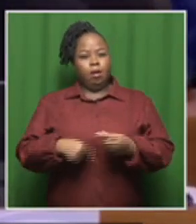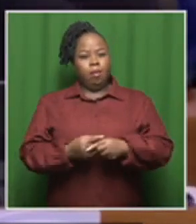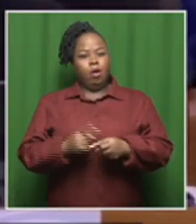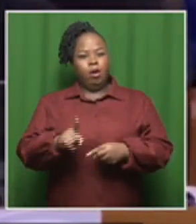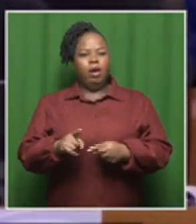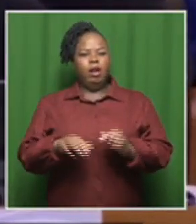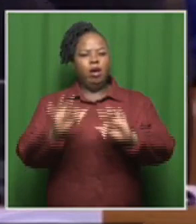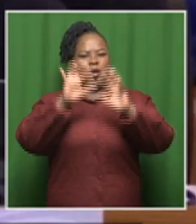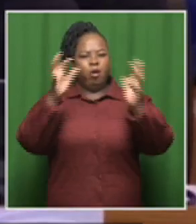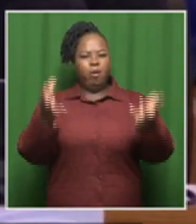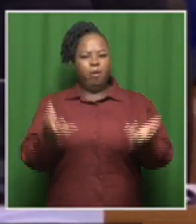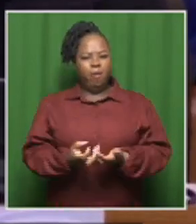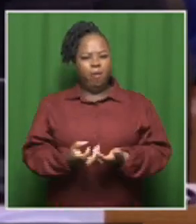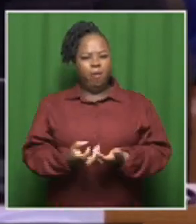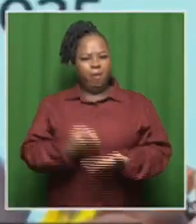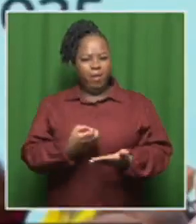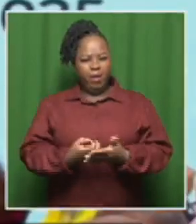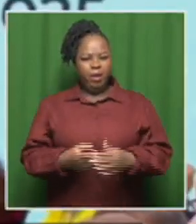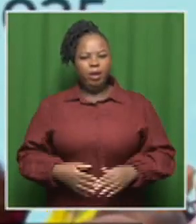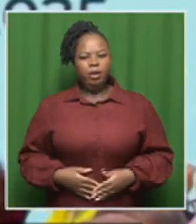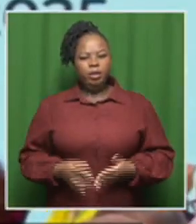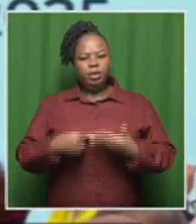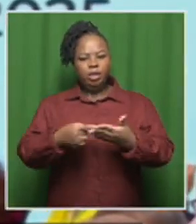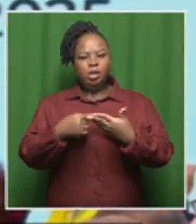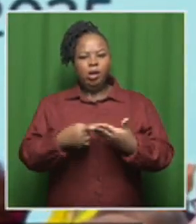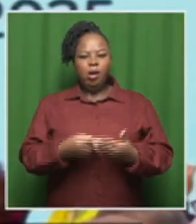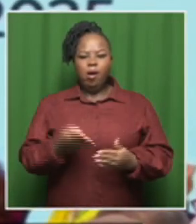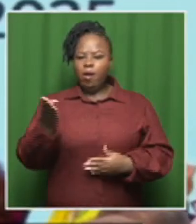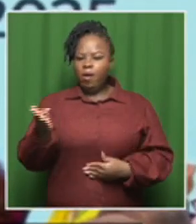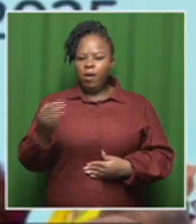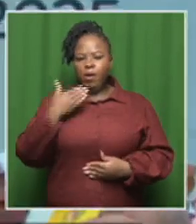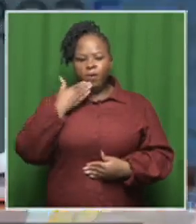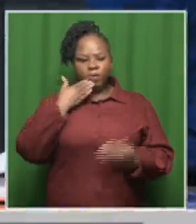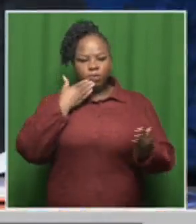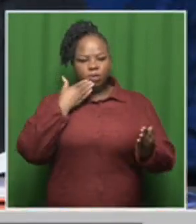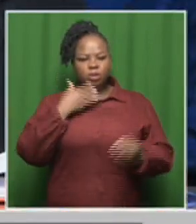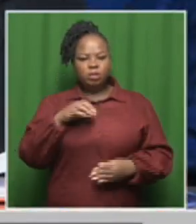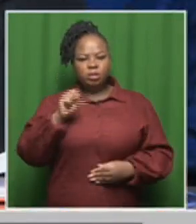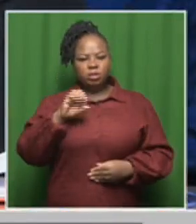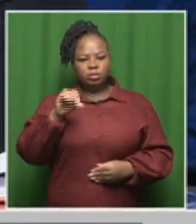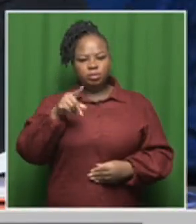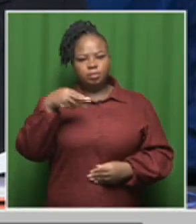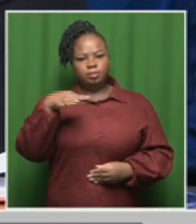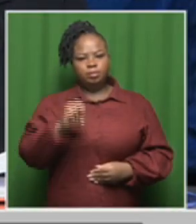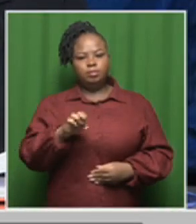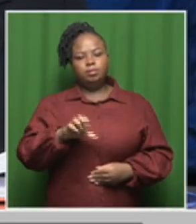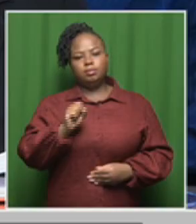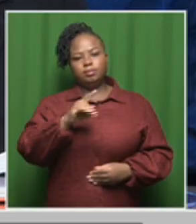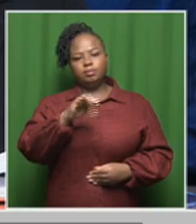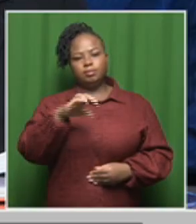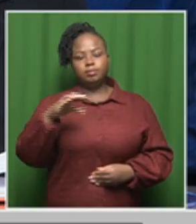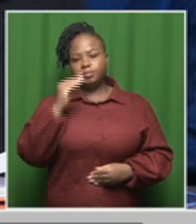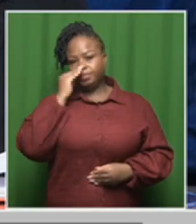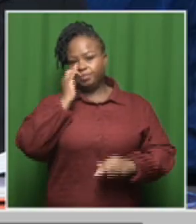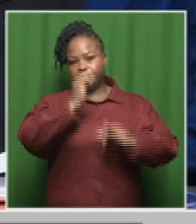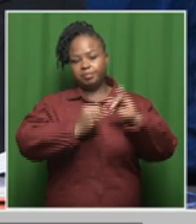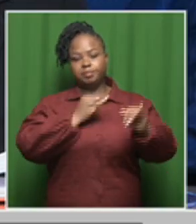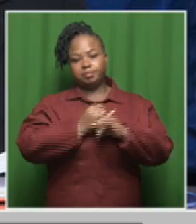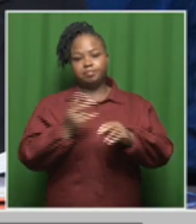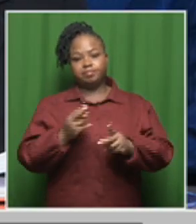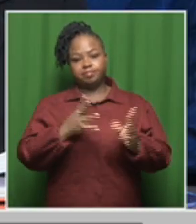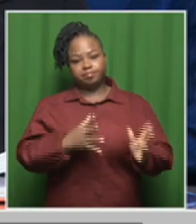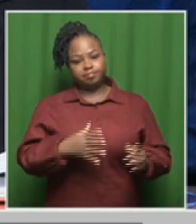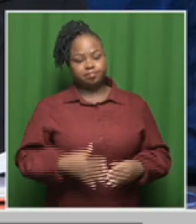global economy. To talk more on this, we are joined in studio by Sophie Mokoena, who is SABC News International